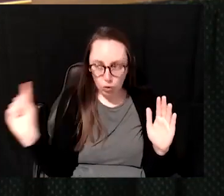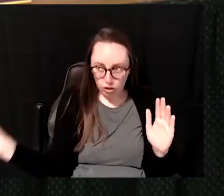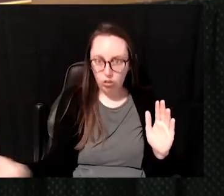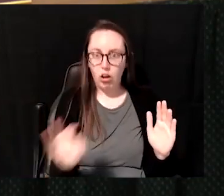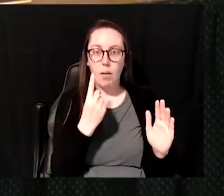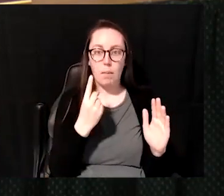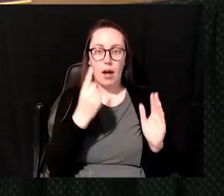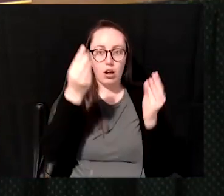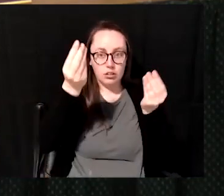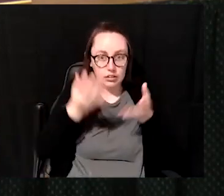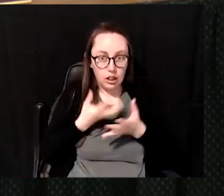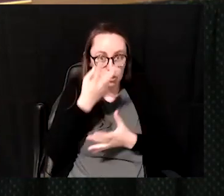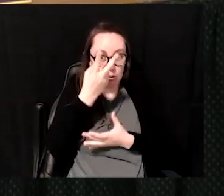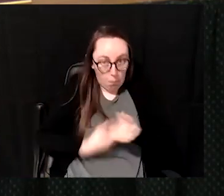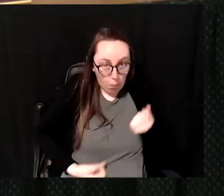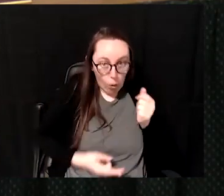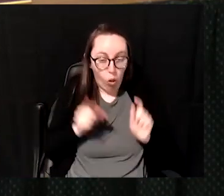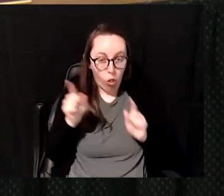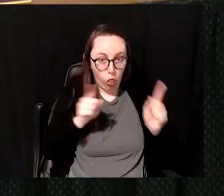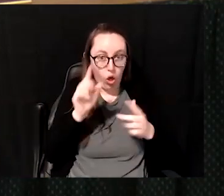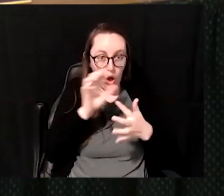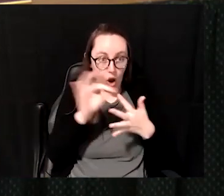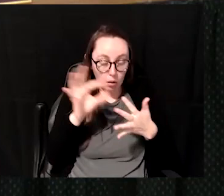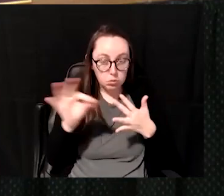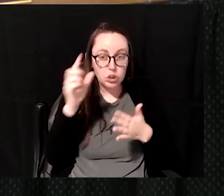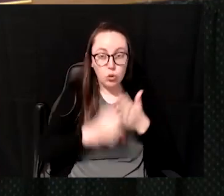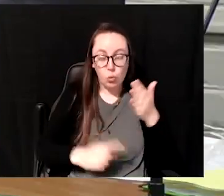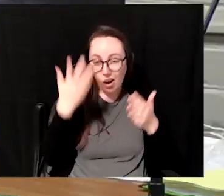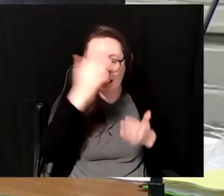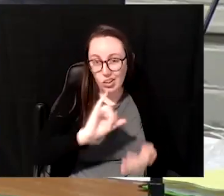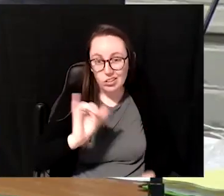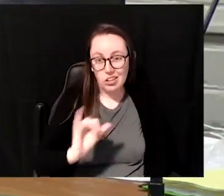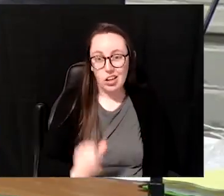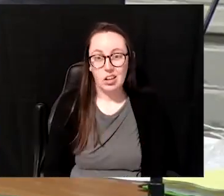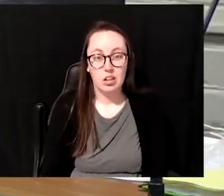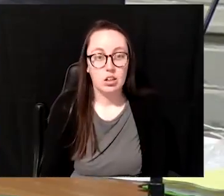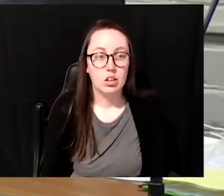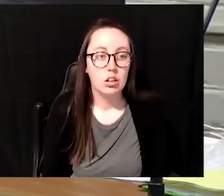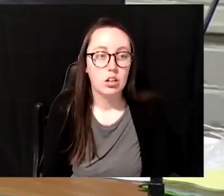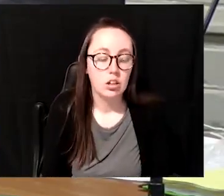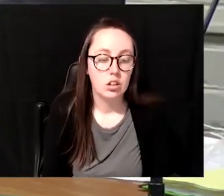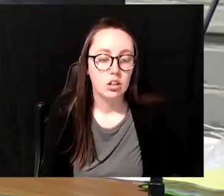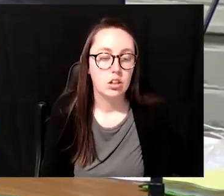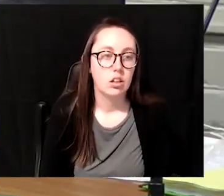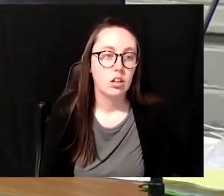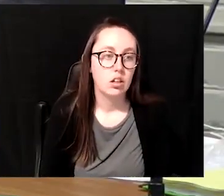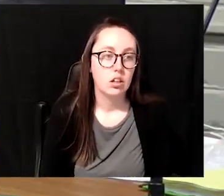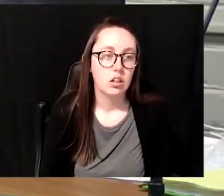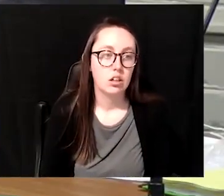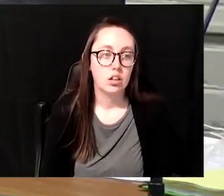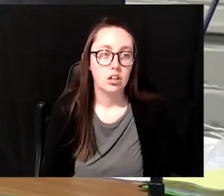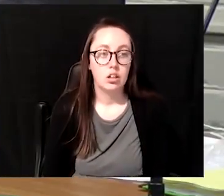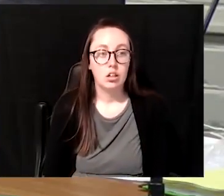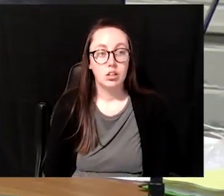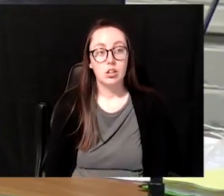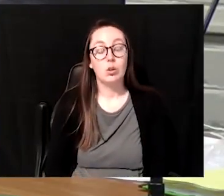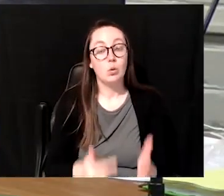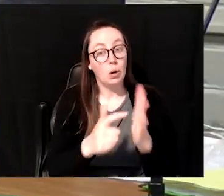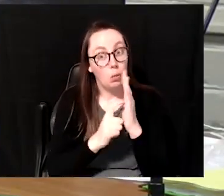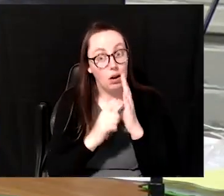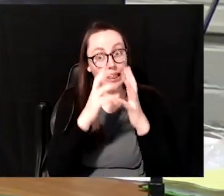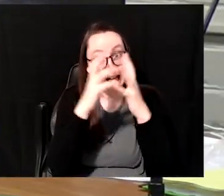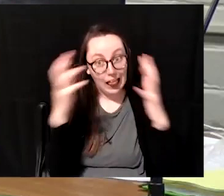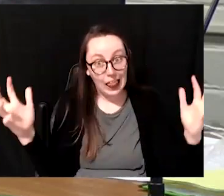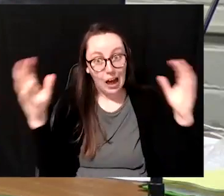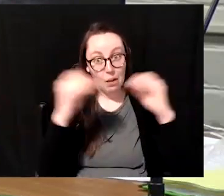right um I you know I took us a lot a lot longer to get there than I really think it needed to